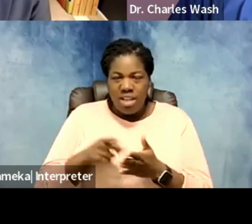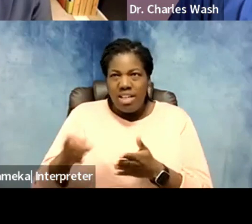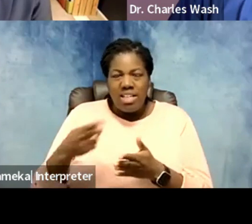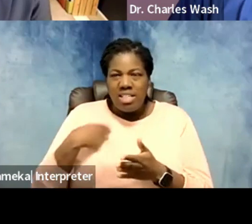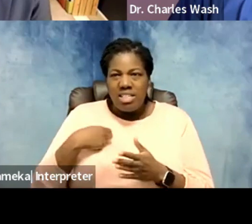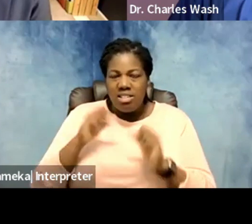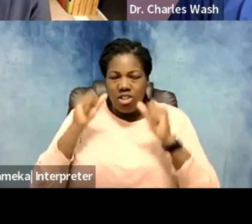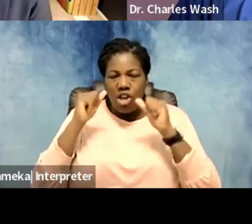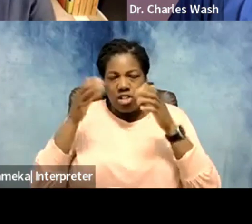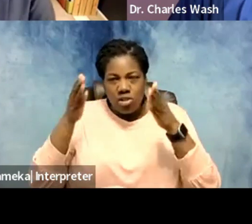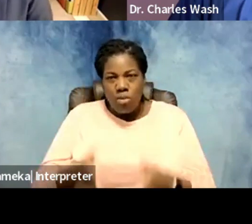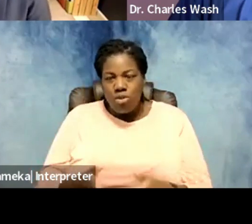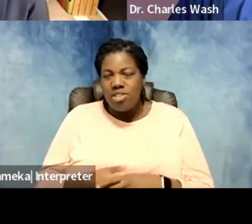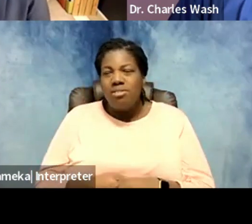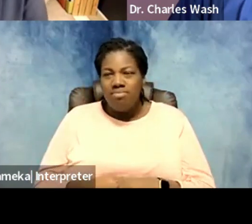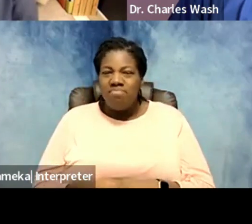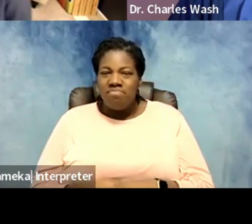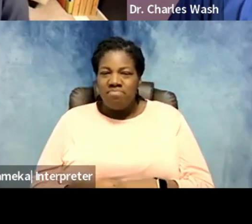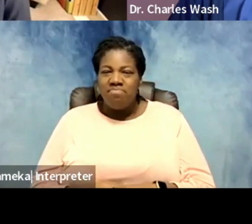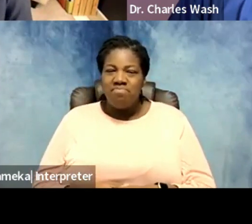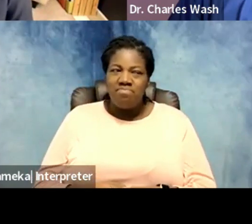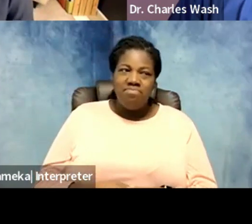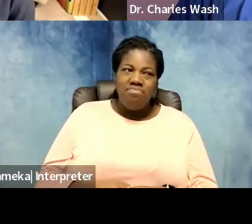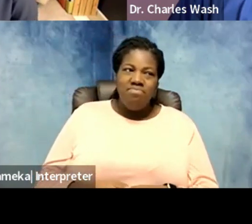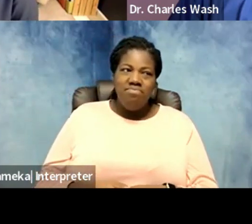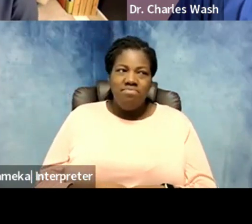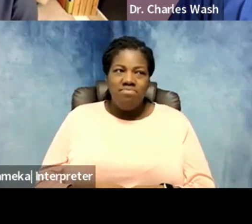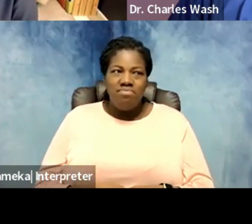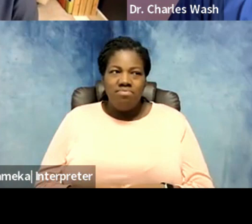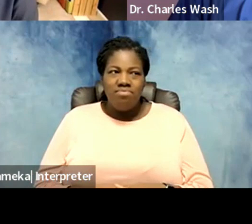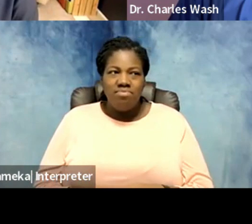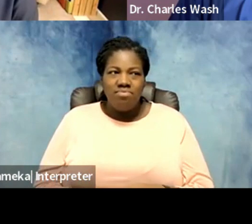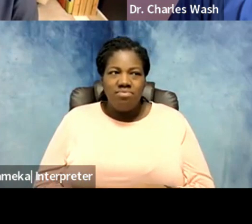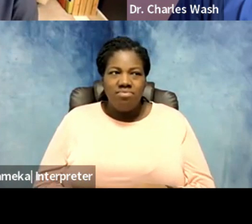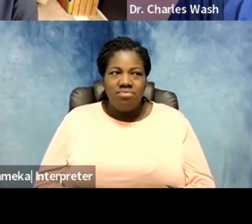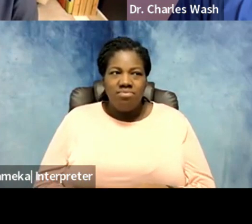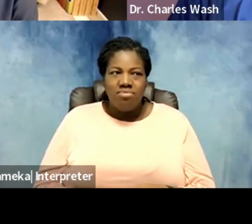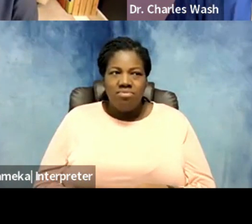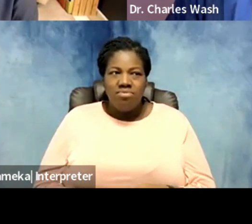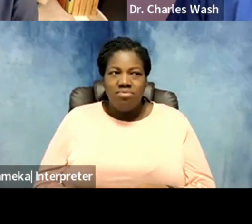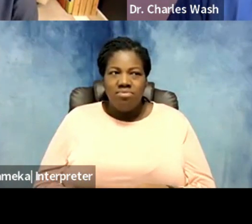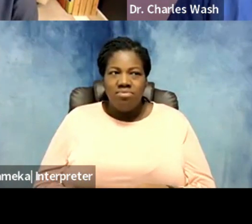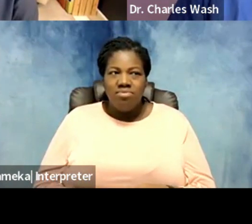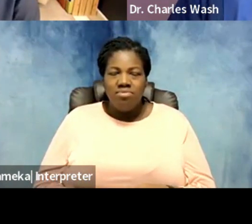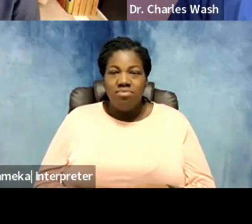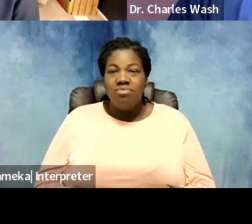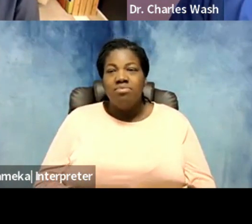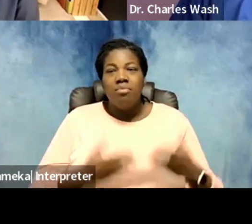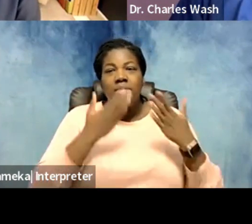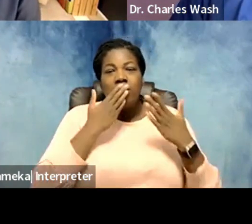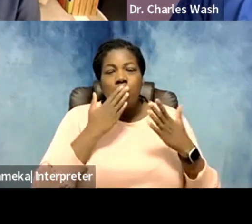as the amazing asset that he is in our field. Awesome. Thank you so much,